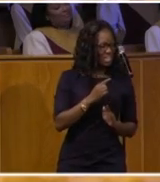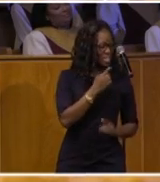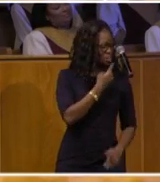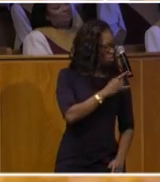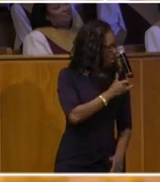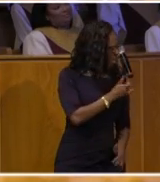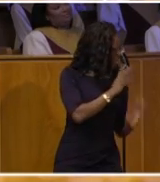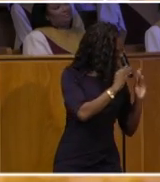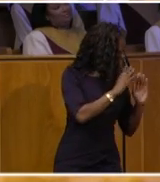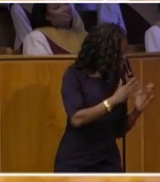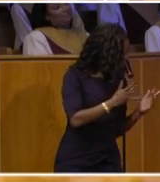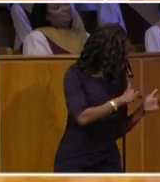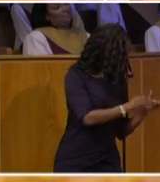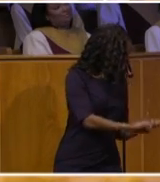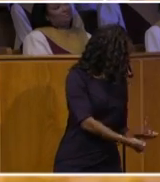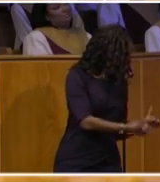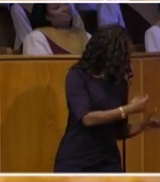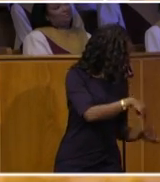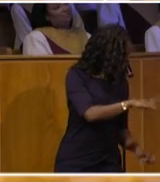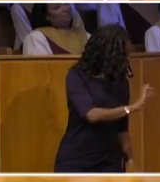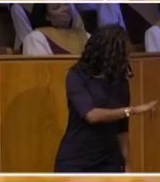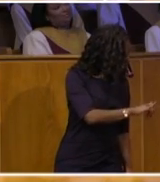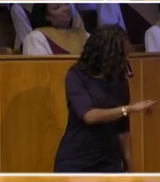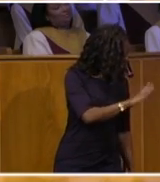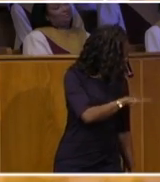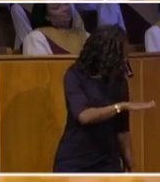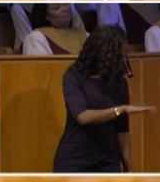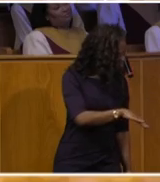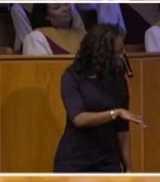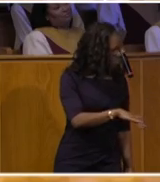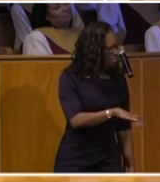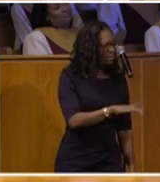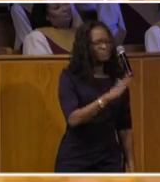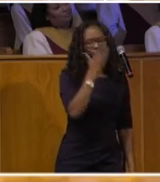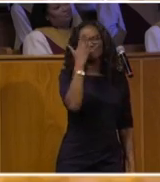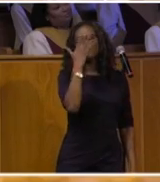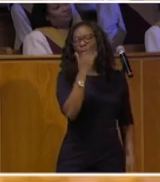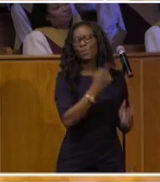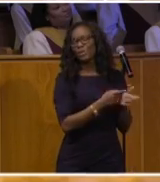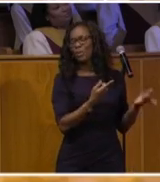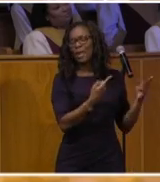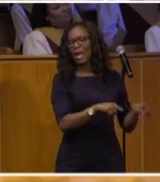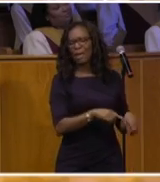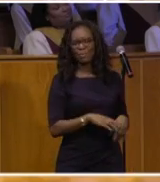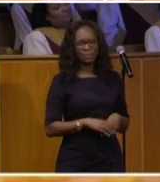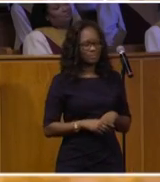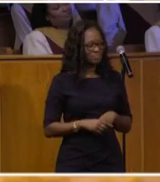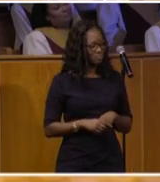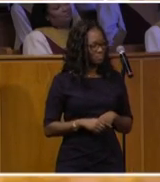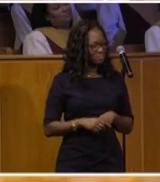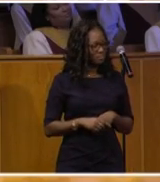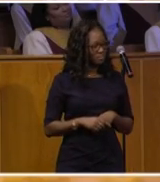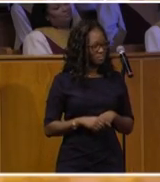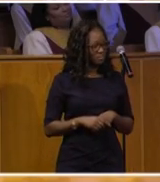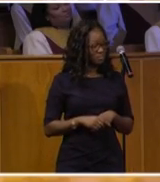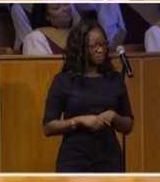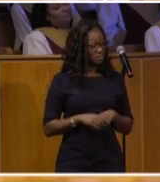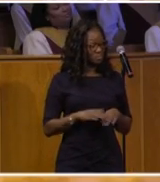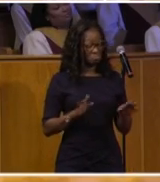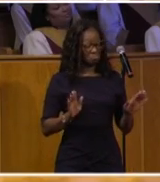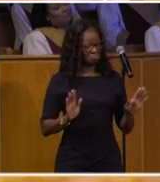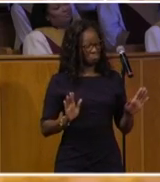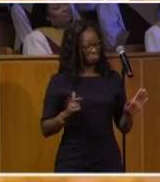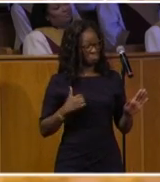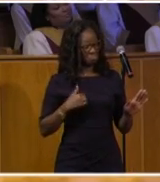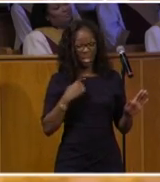you know, they baptized those children, and they don't even know what they're doing. And